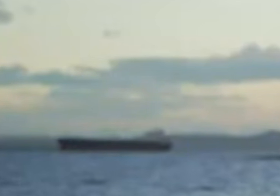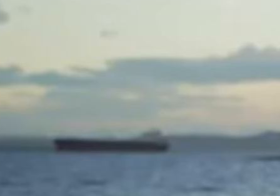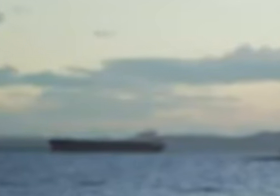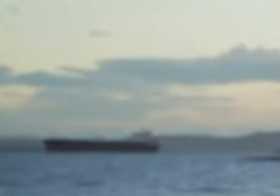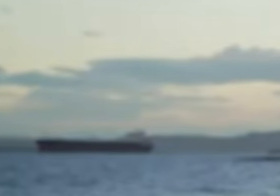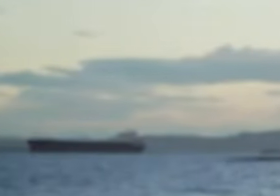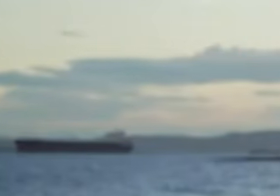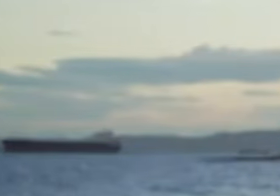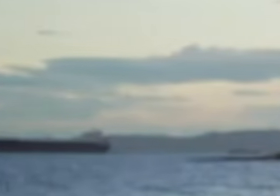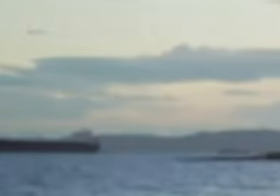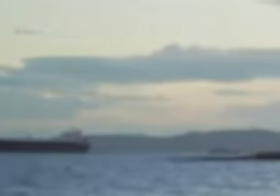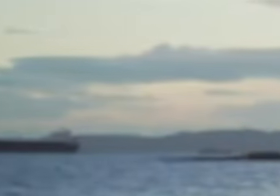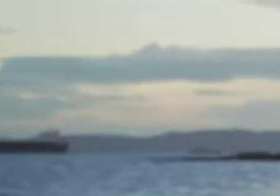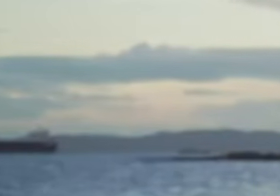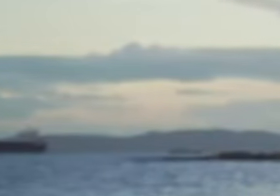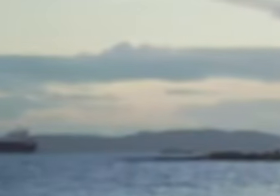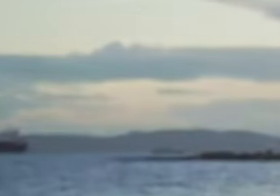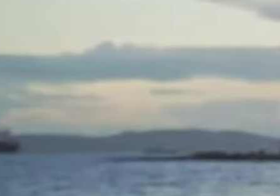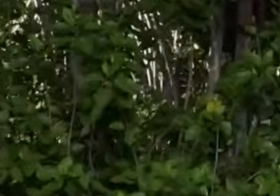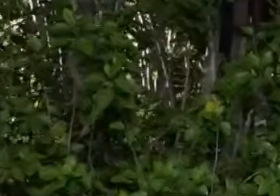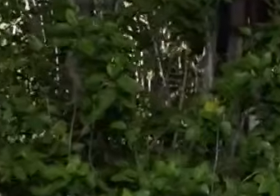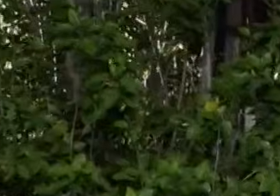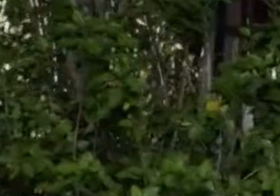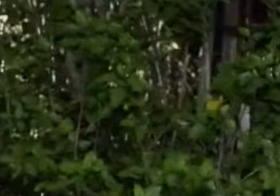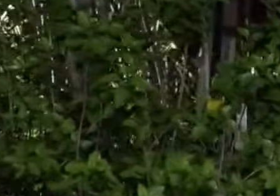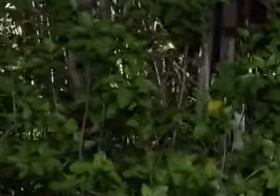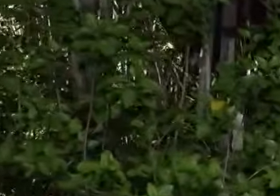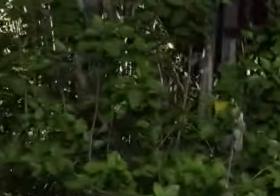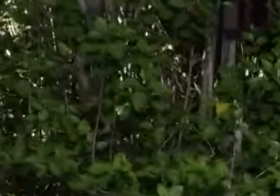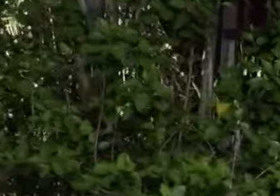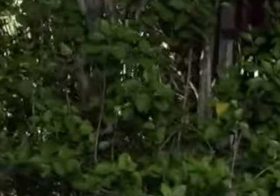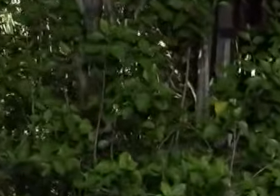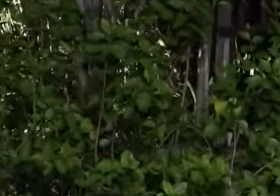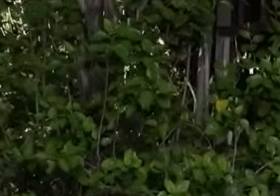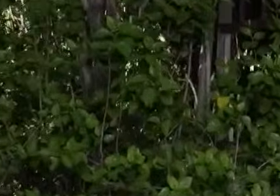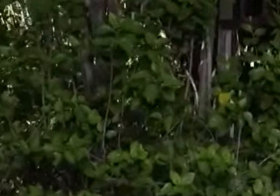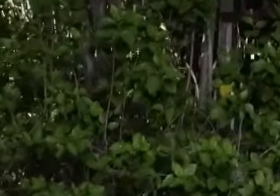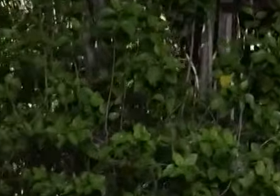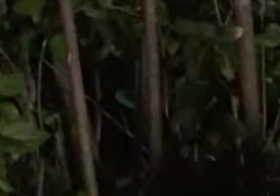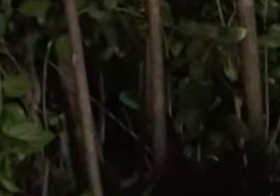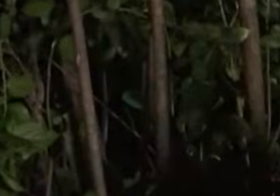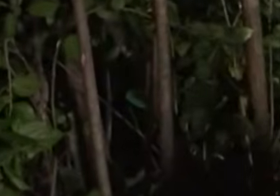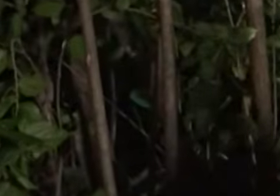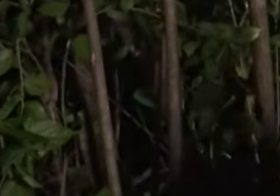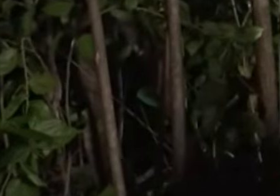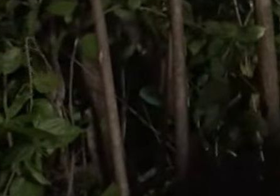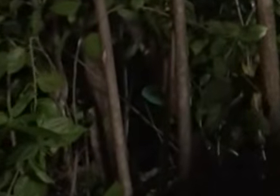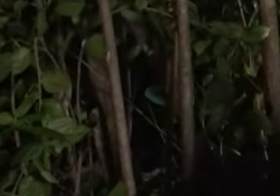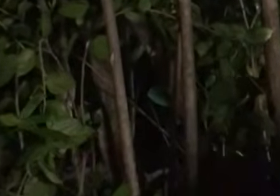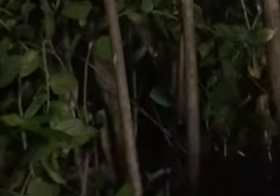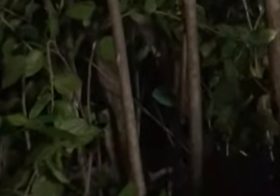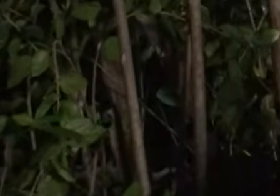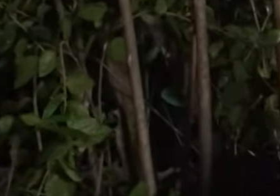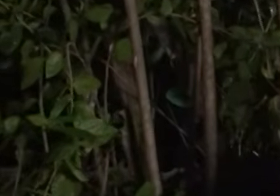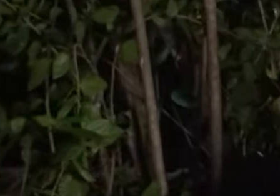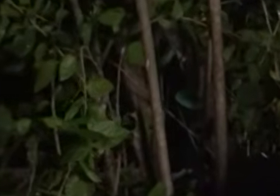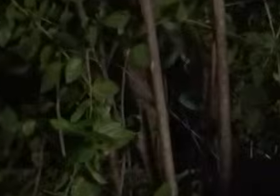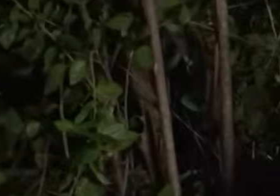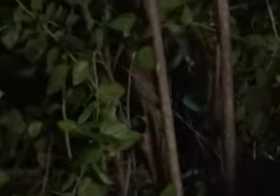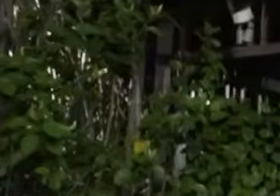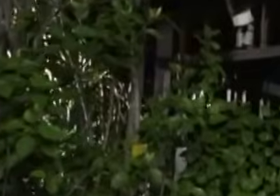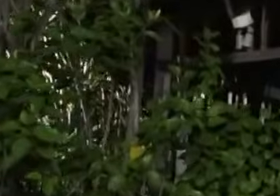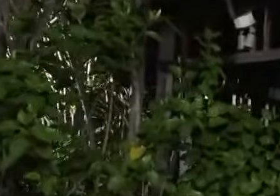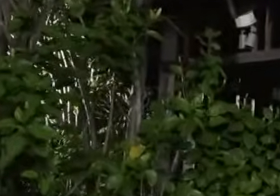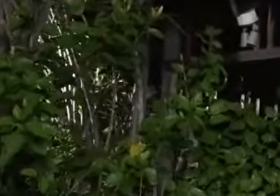love you today. Though your mouth are for you, but your teeth are for me,